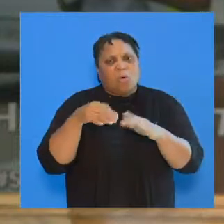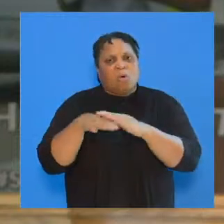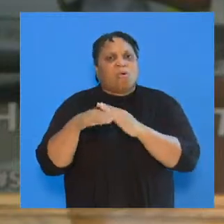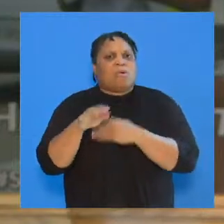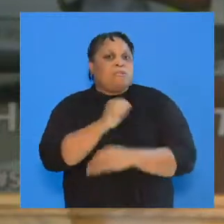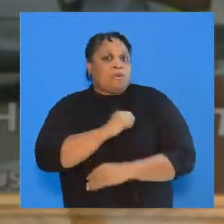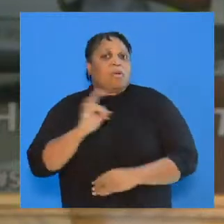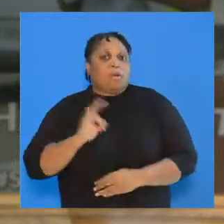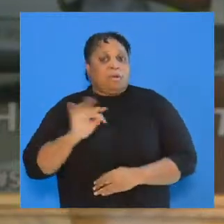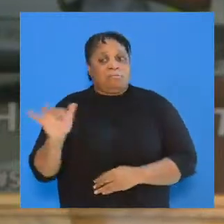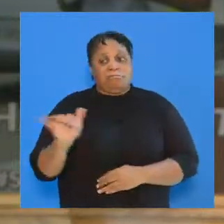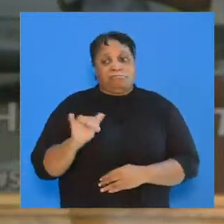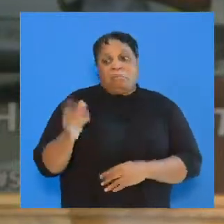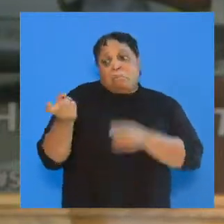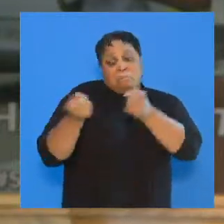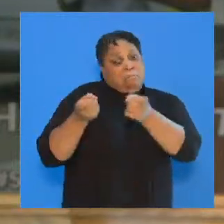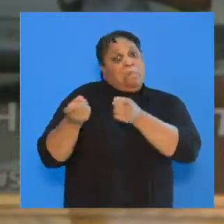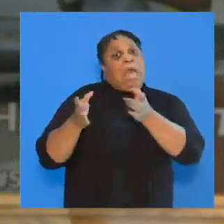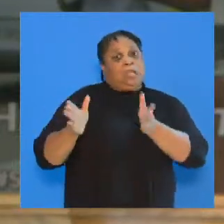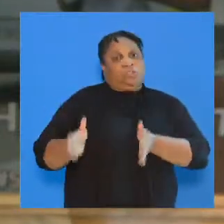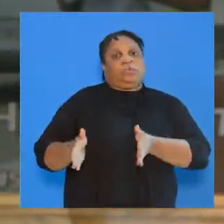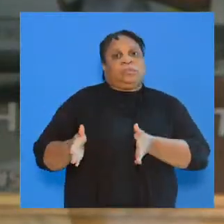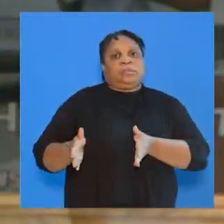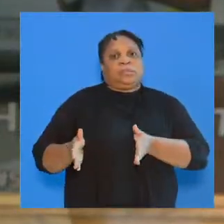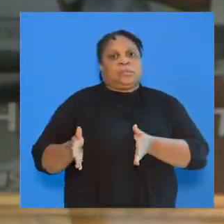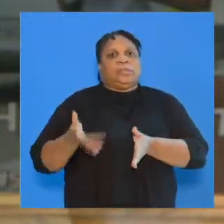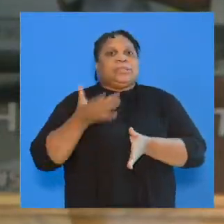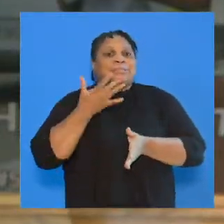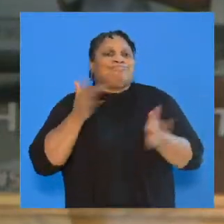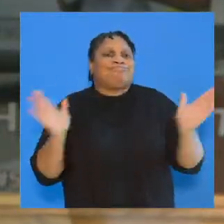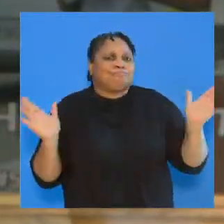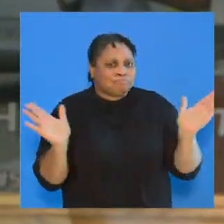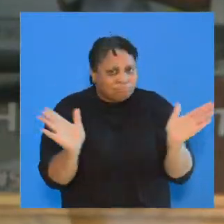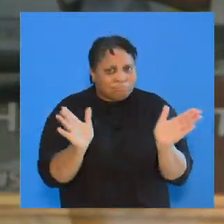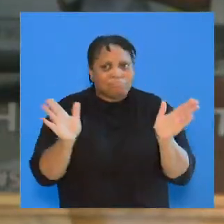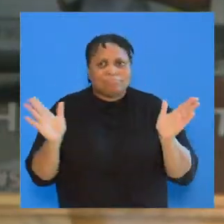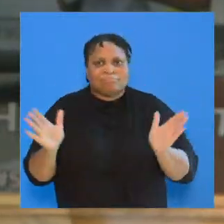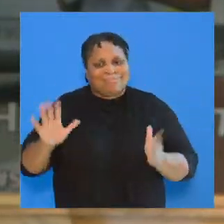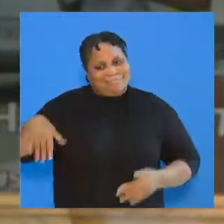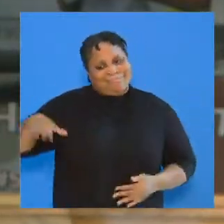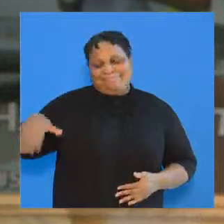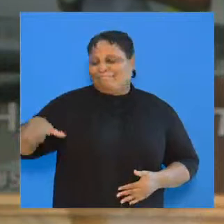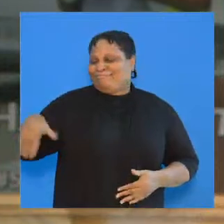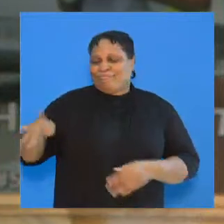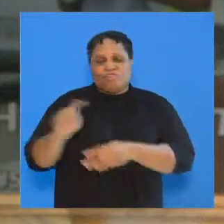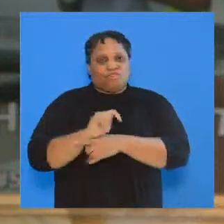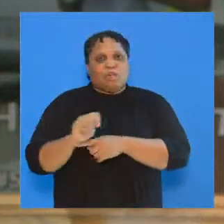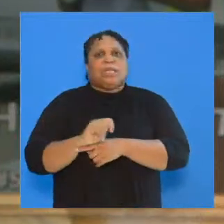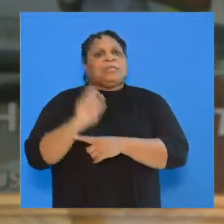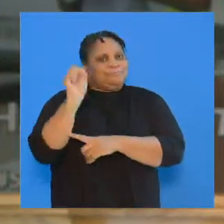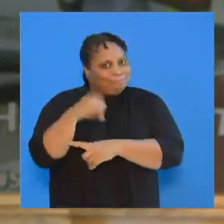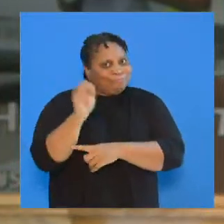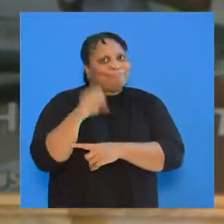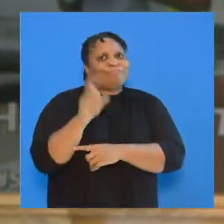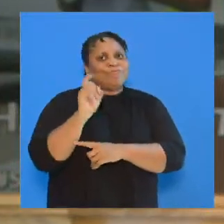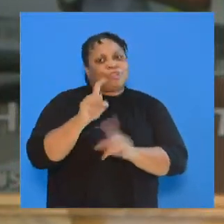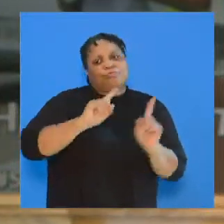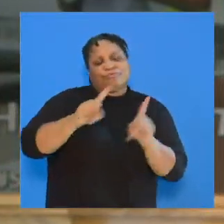employees as well as management. I would like to encourage those who have not yet done the training to do so by going